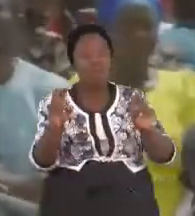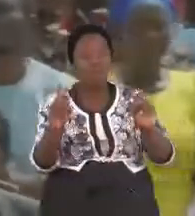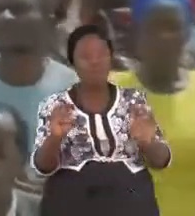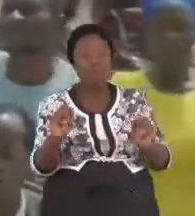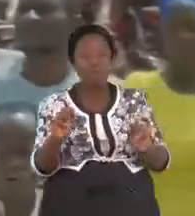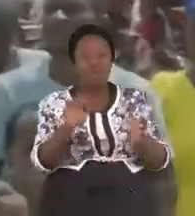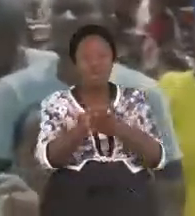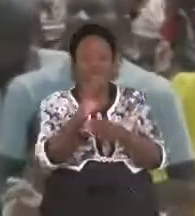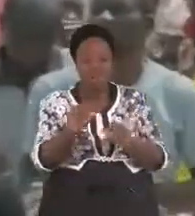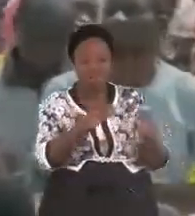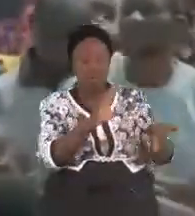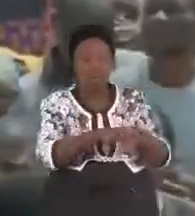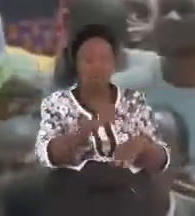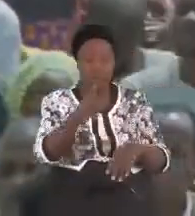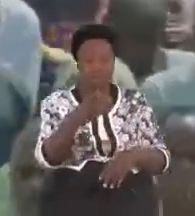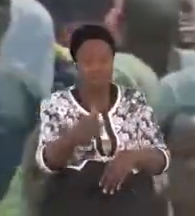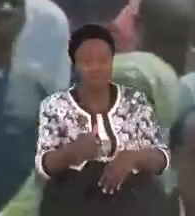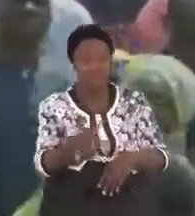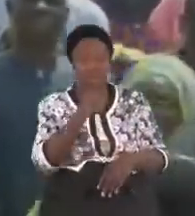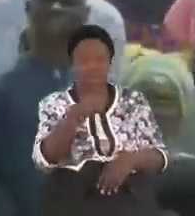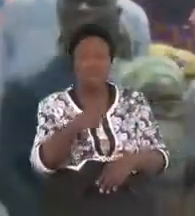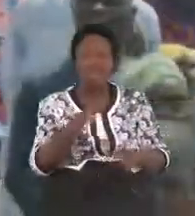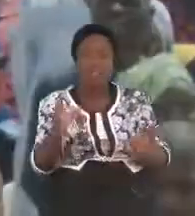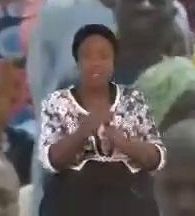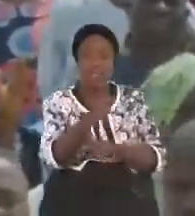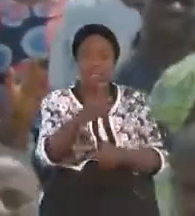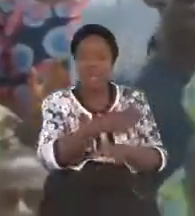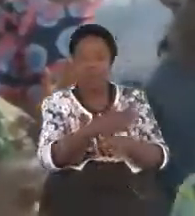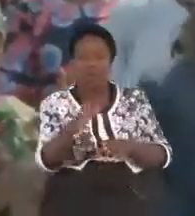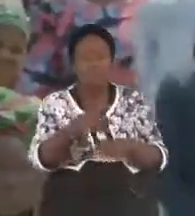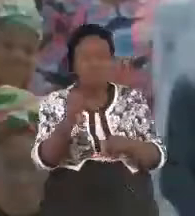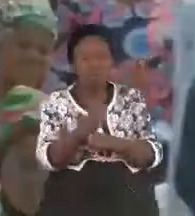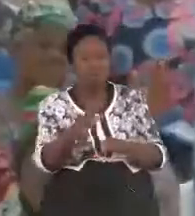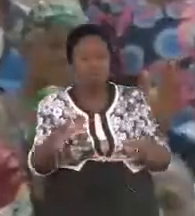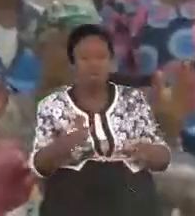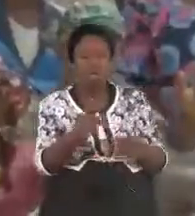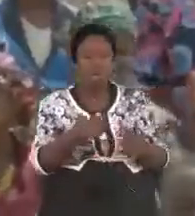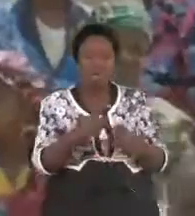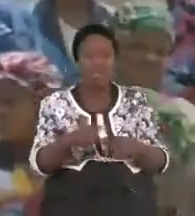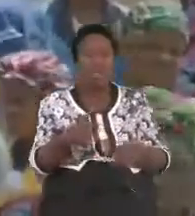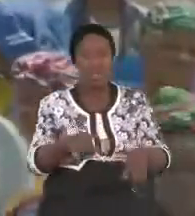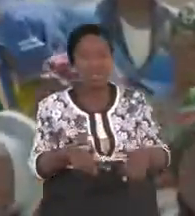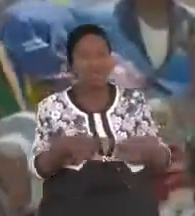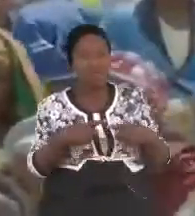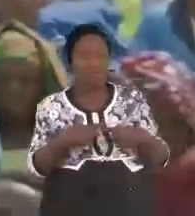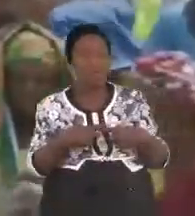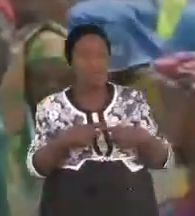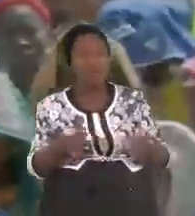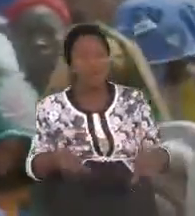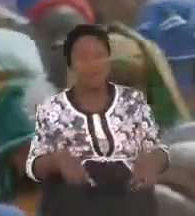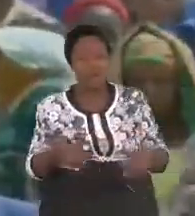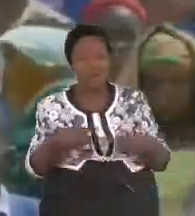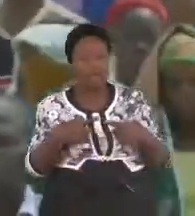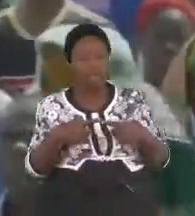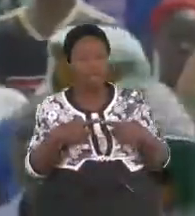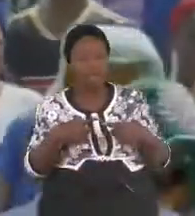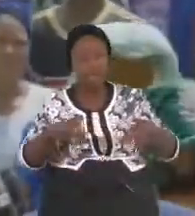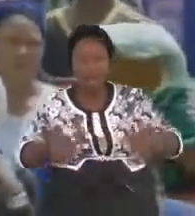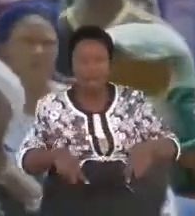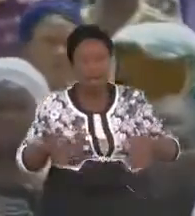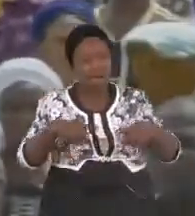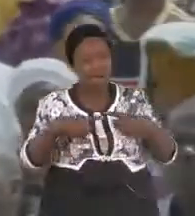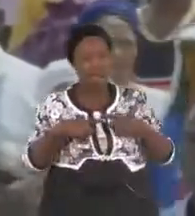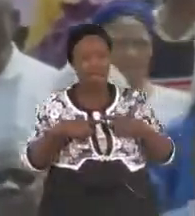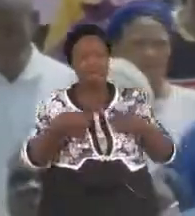away the stone. And then life. Life. Life,